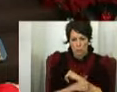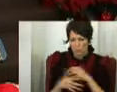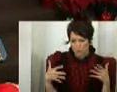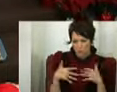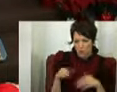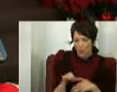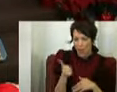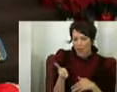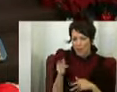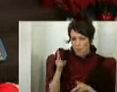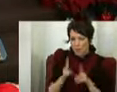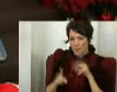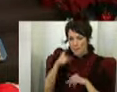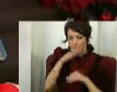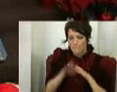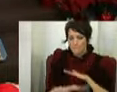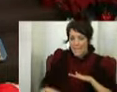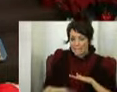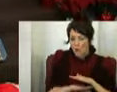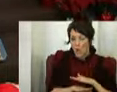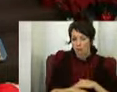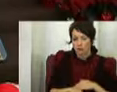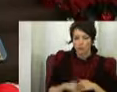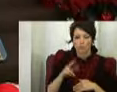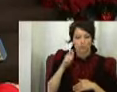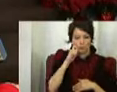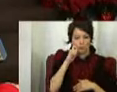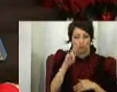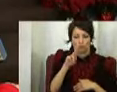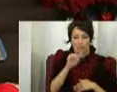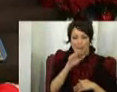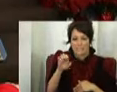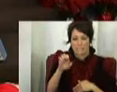others based on race or ethnicity.